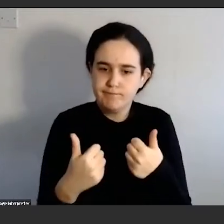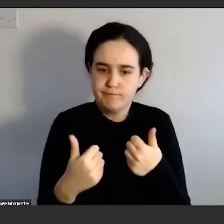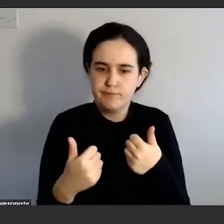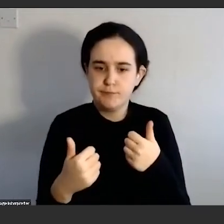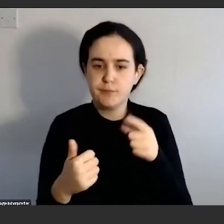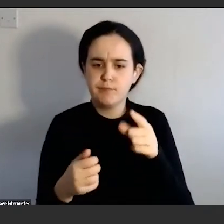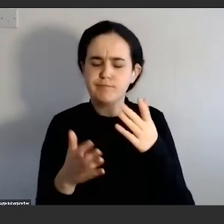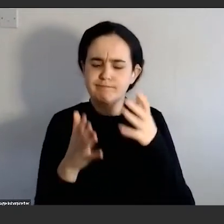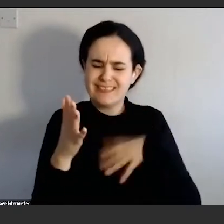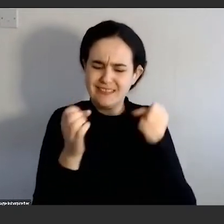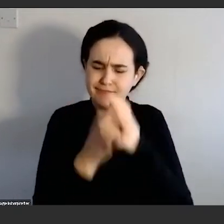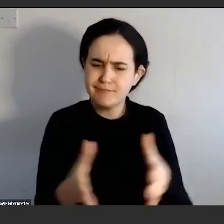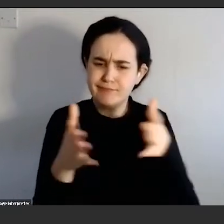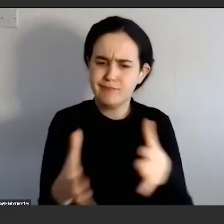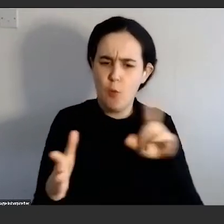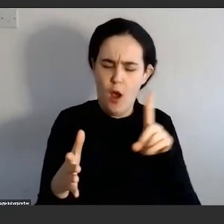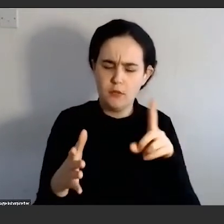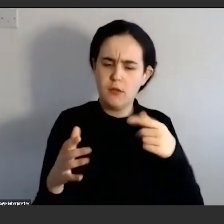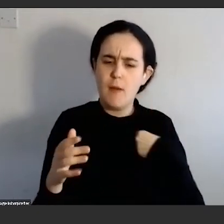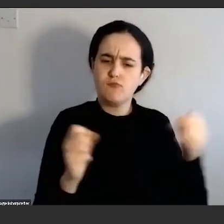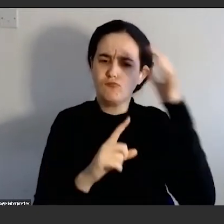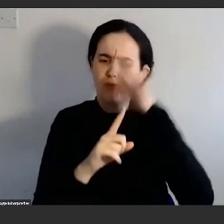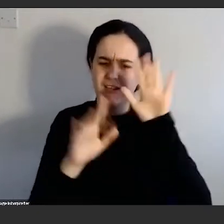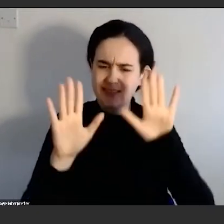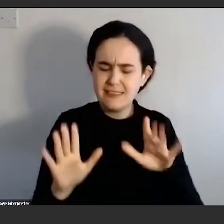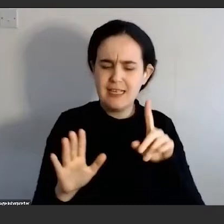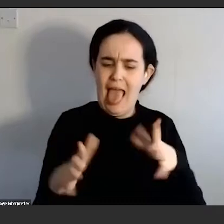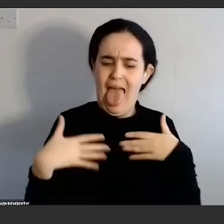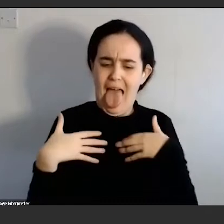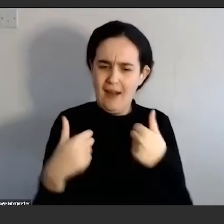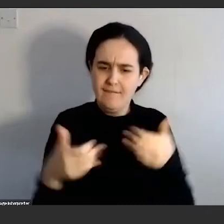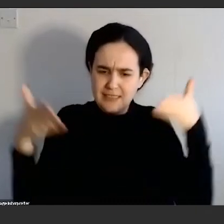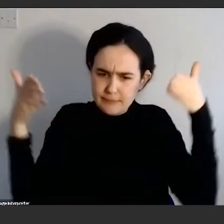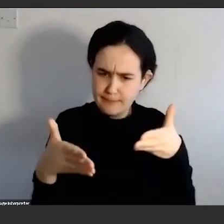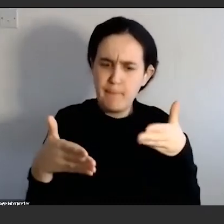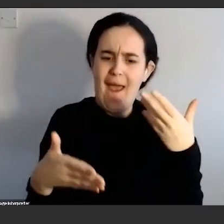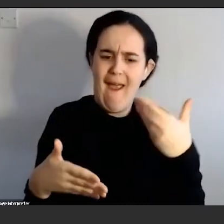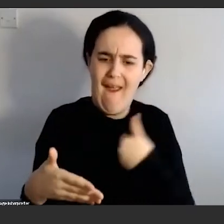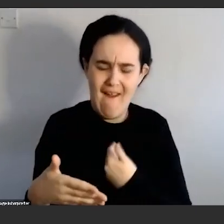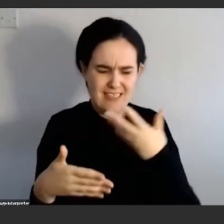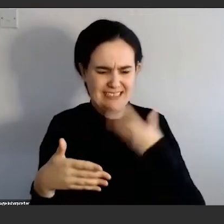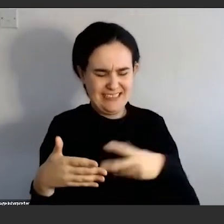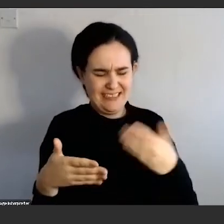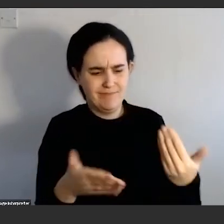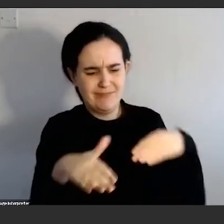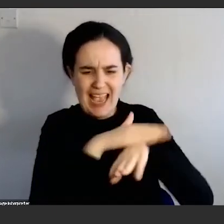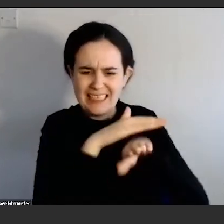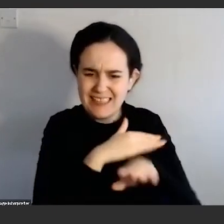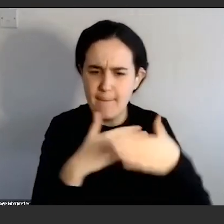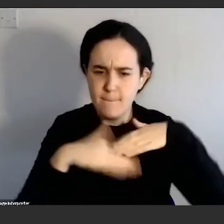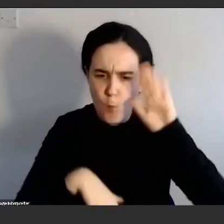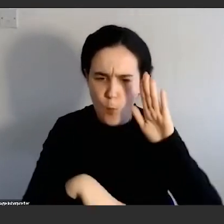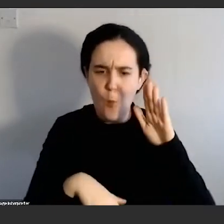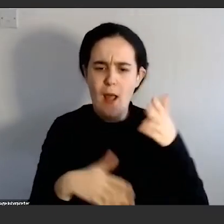less attractive for funders. Many people with disabilities have a narrower margin of health than persons without